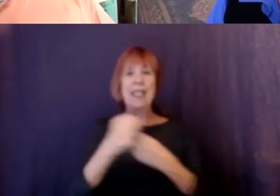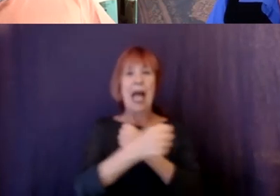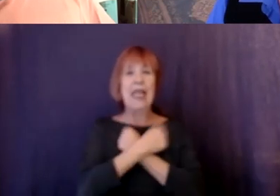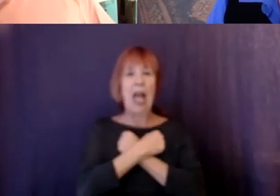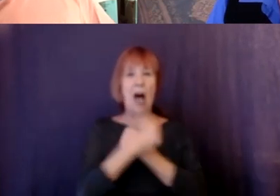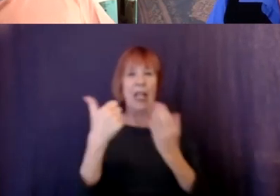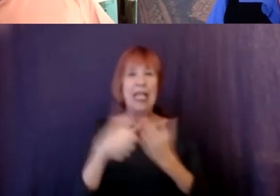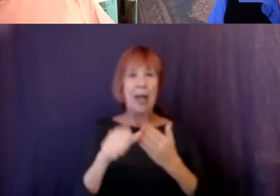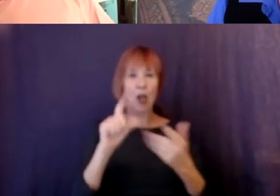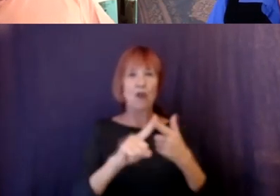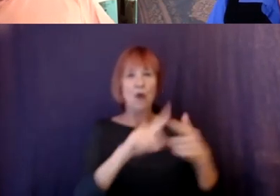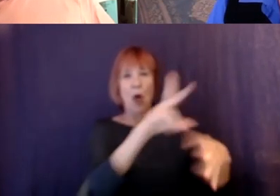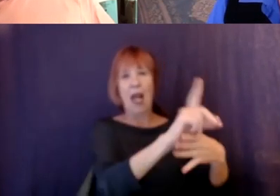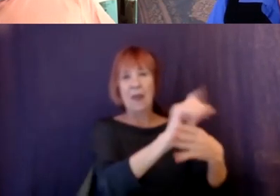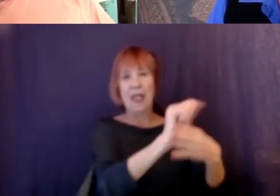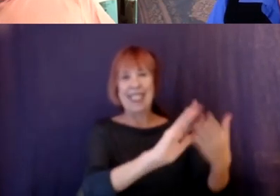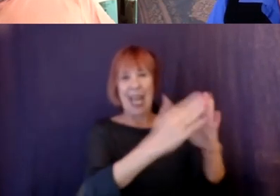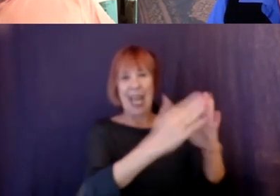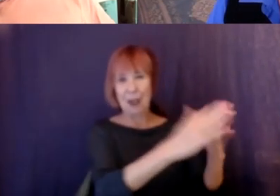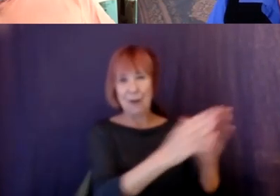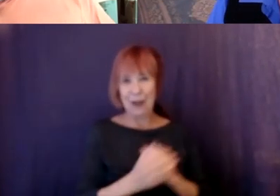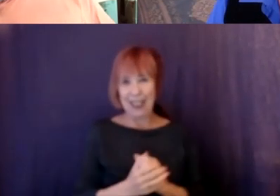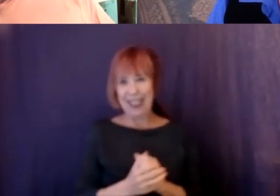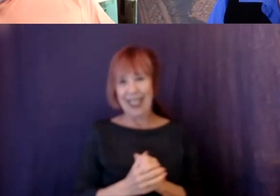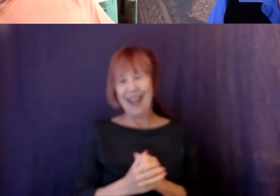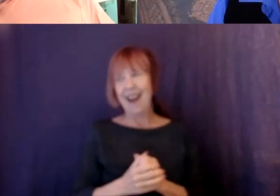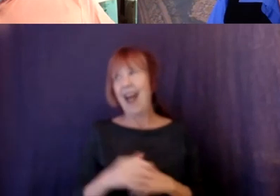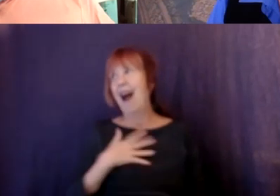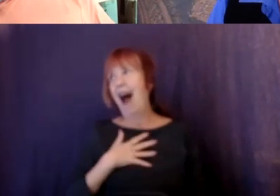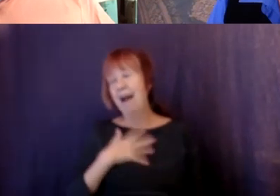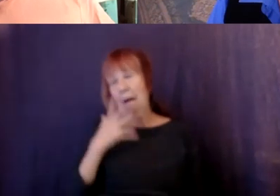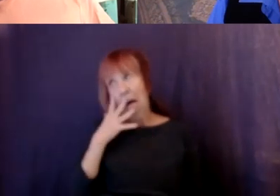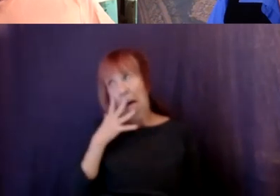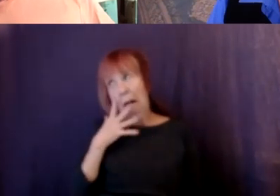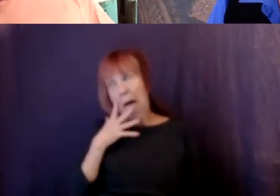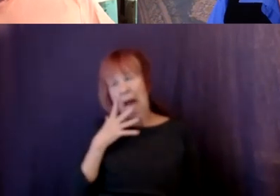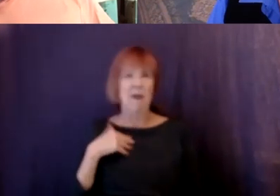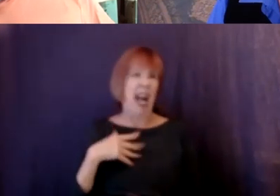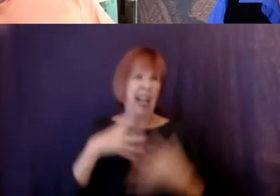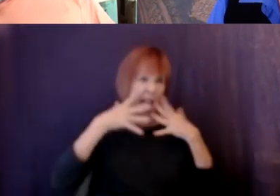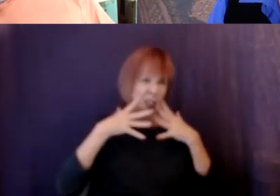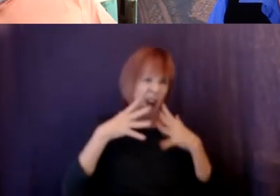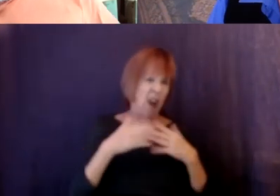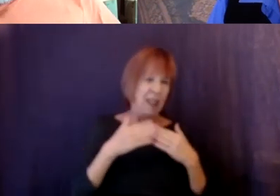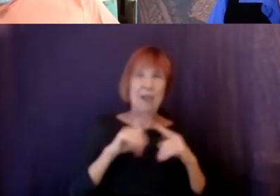about, I mean, I basically cried at the drop of a hat anyway, but it was a